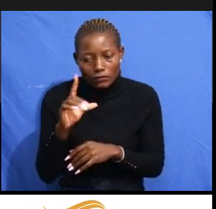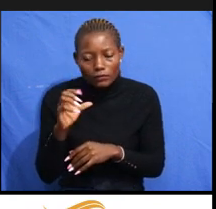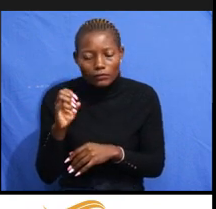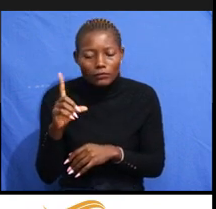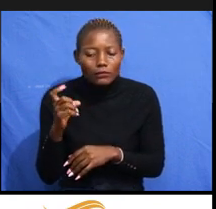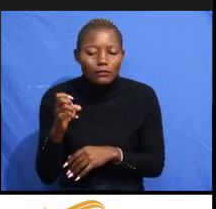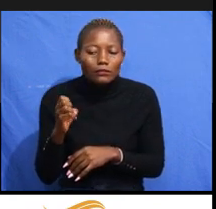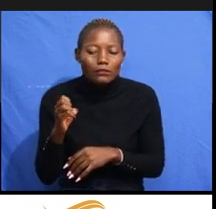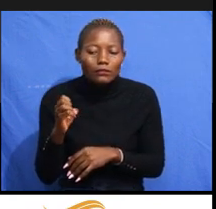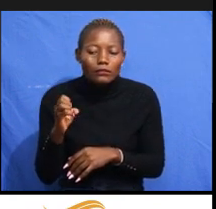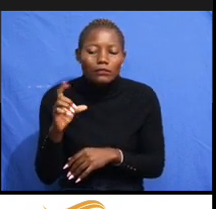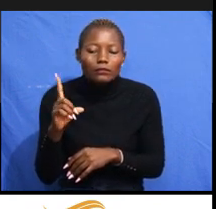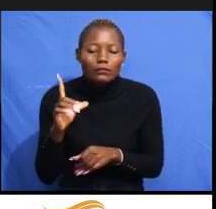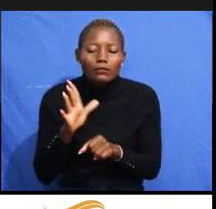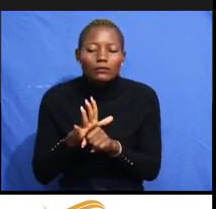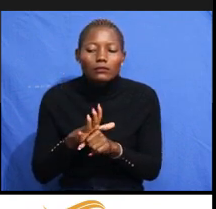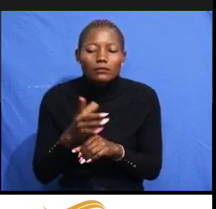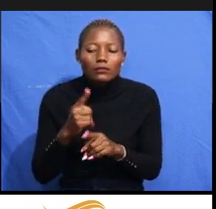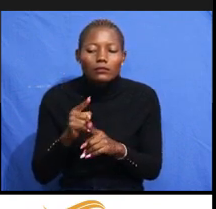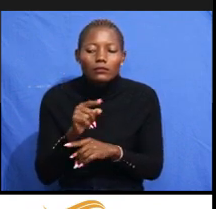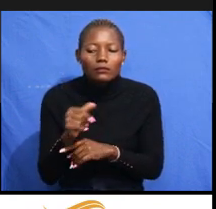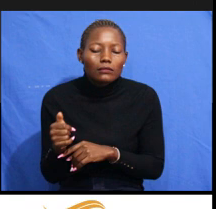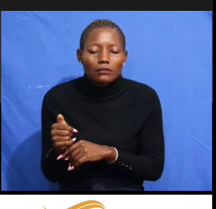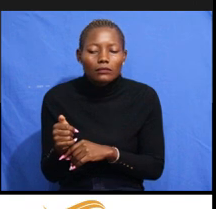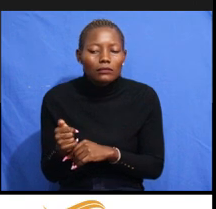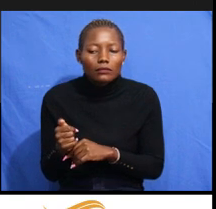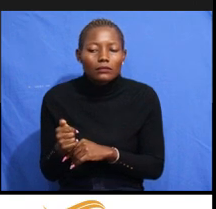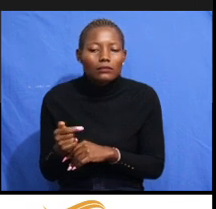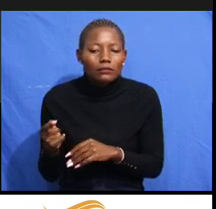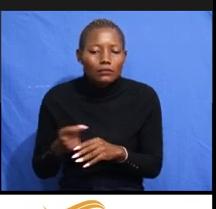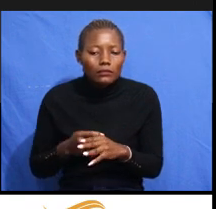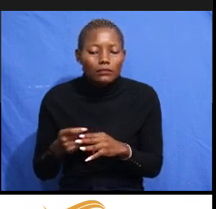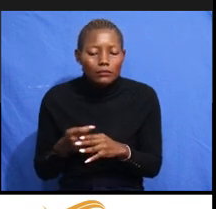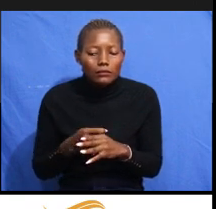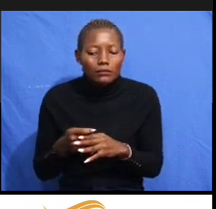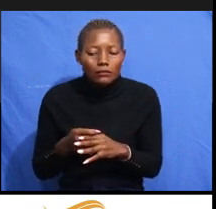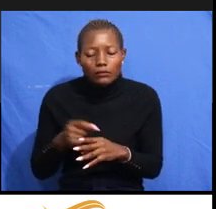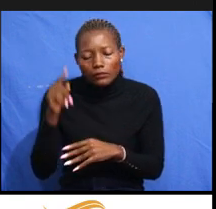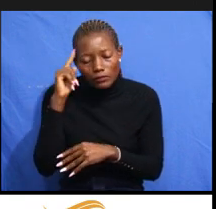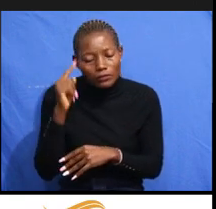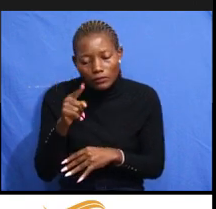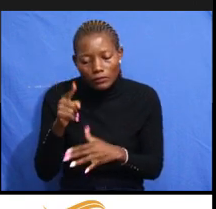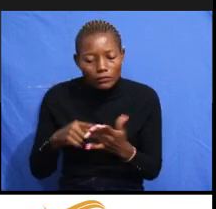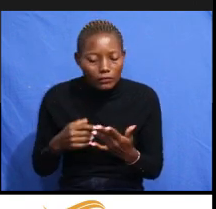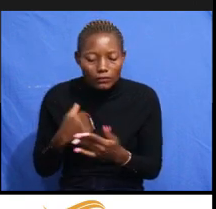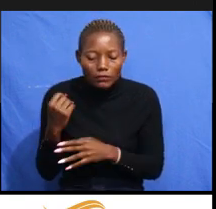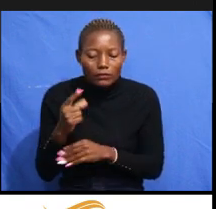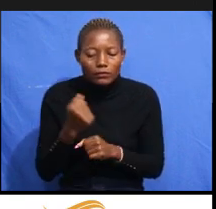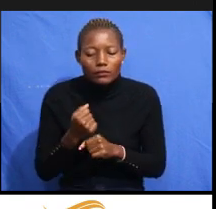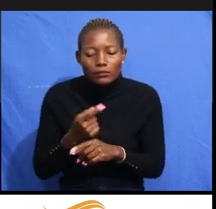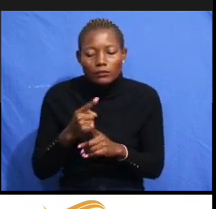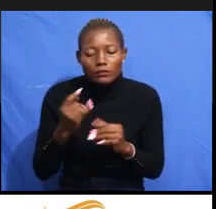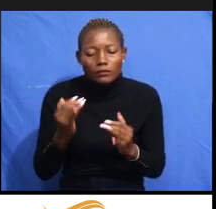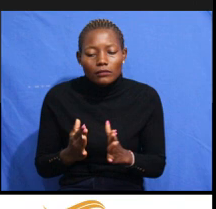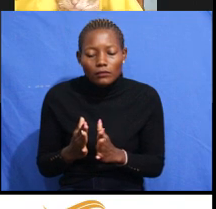see, but some coaches go loading, thinking that now this is what I need to do, when actually the players just